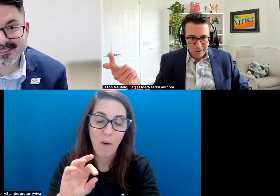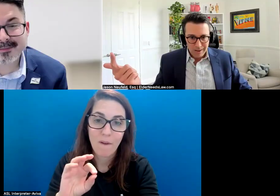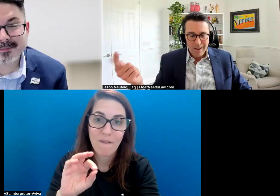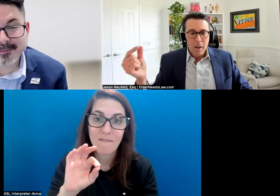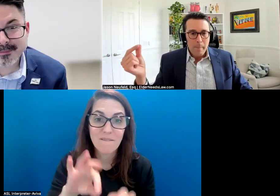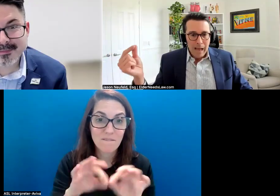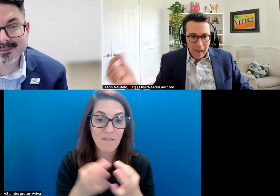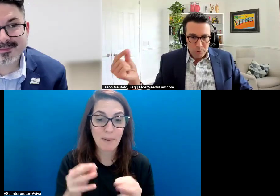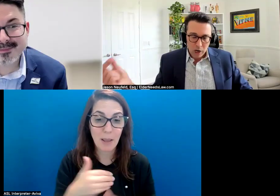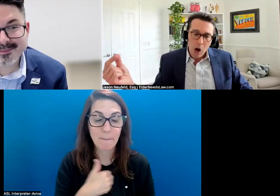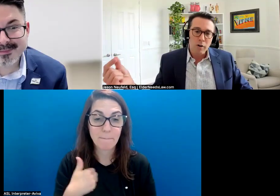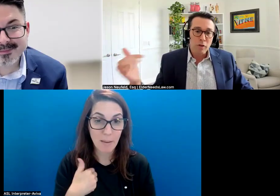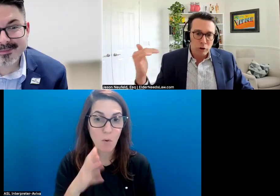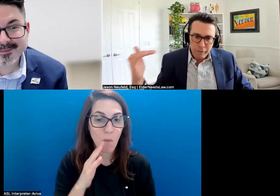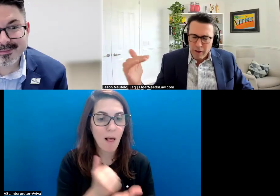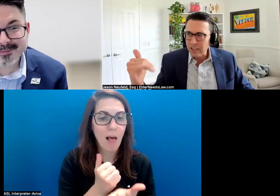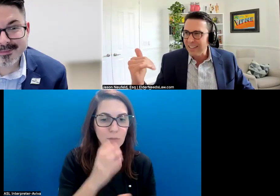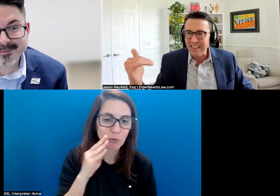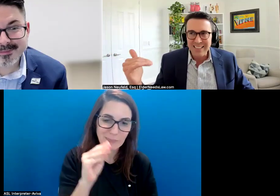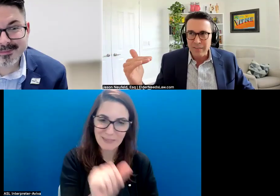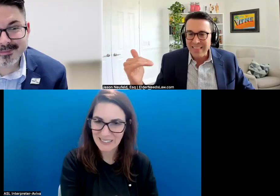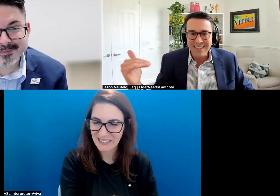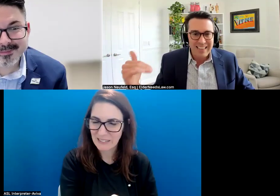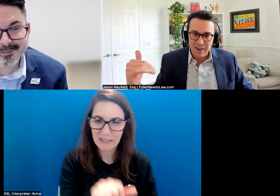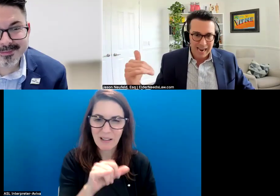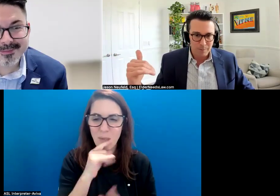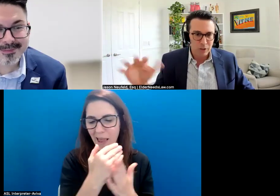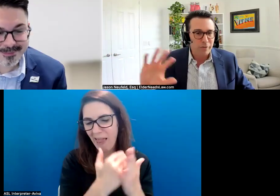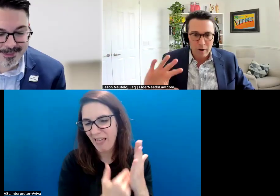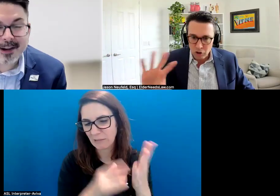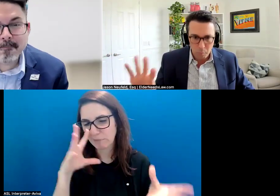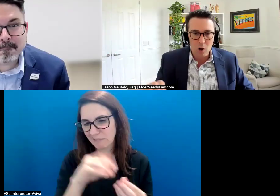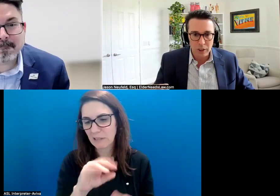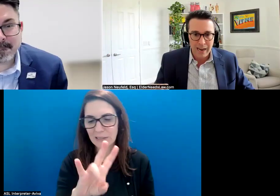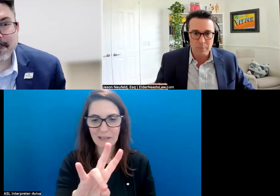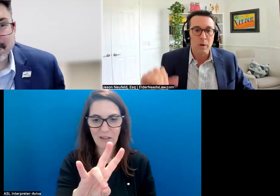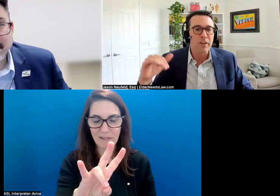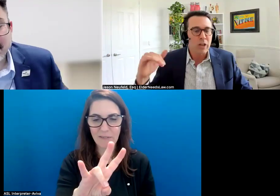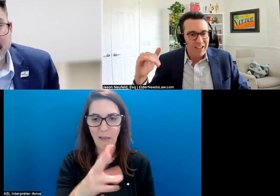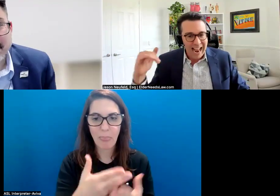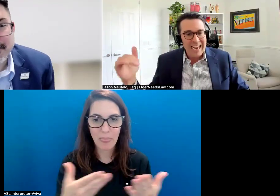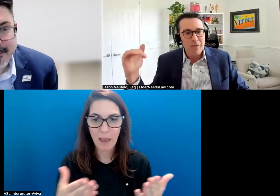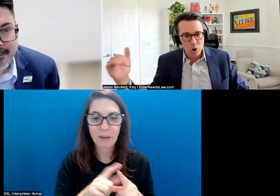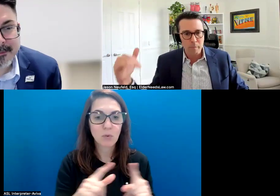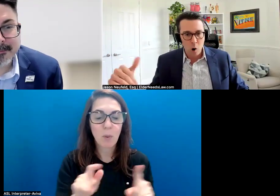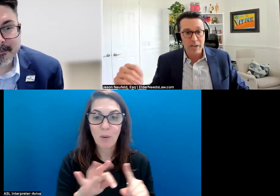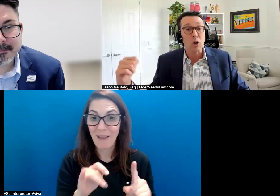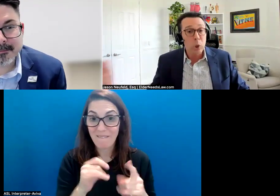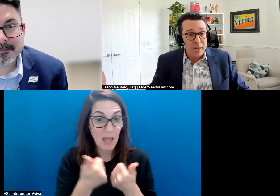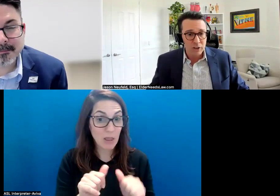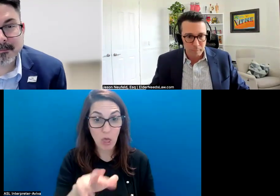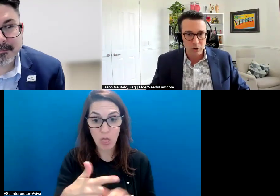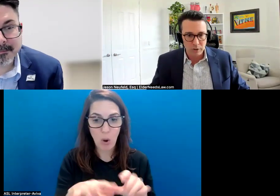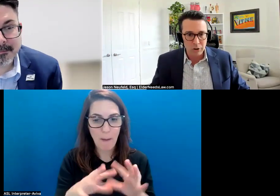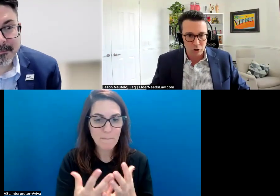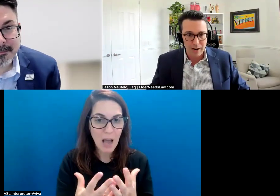member helps to cover those, it's a list of, I think, 7 items. It's a very Yeah. small list of items, but if any third party,